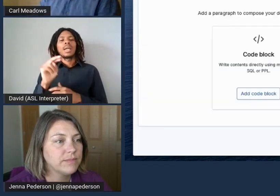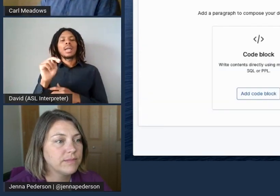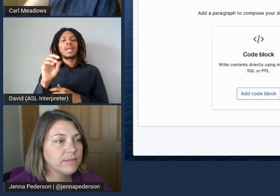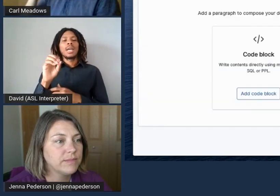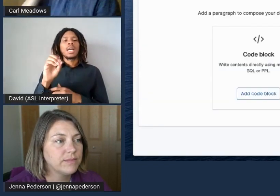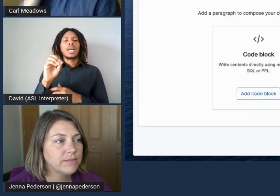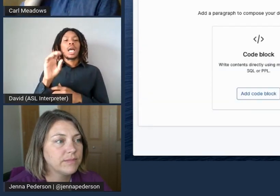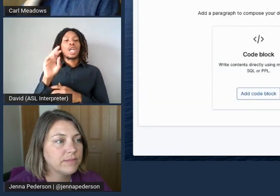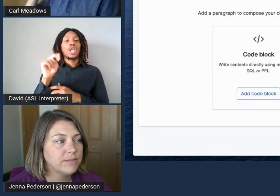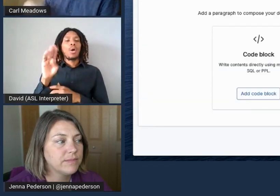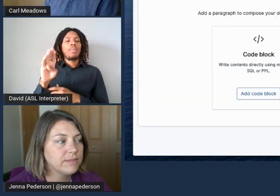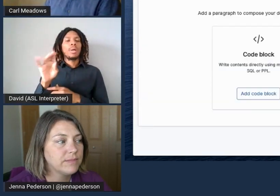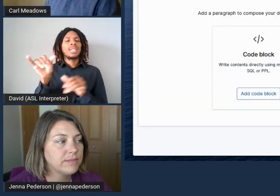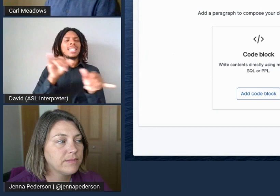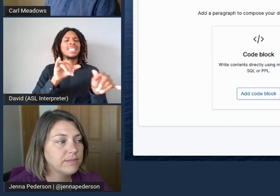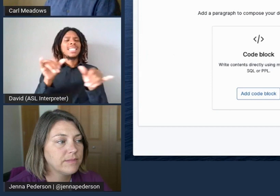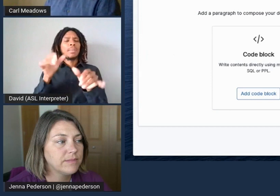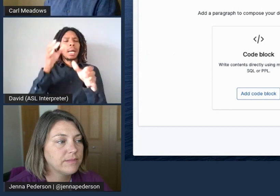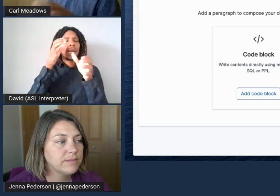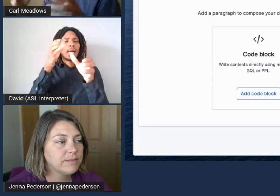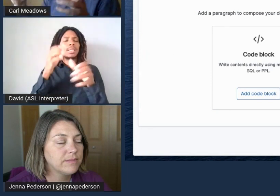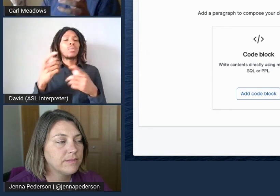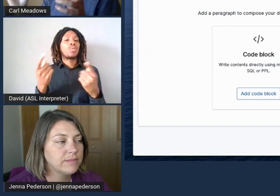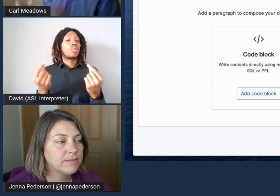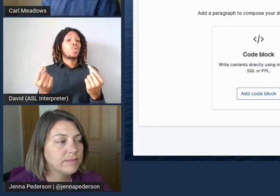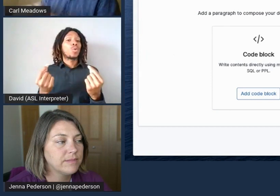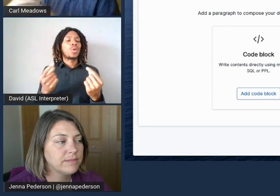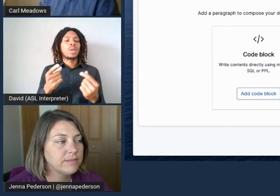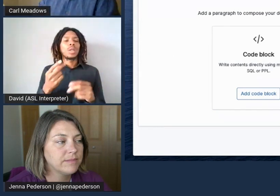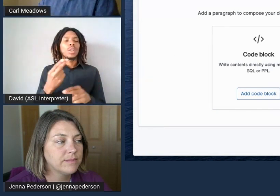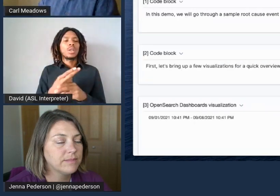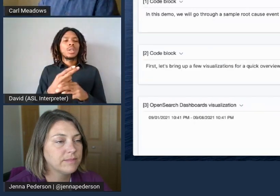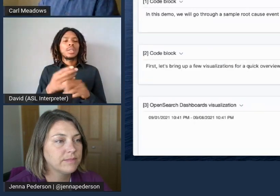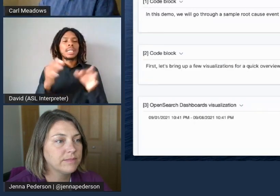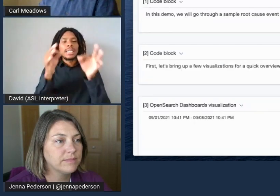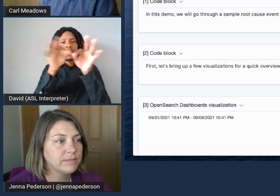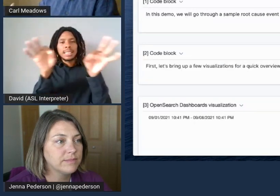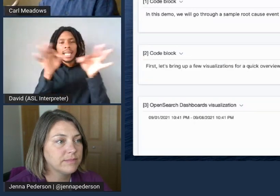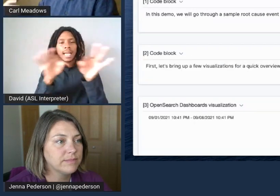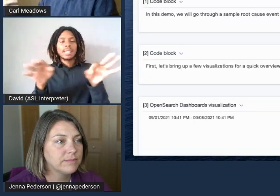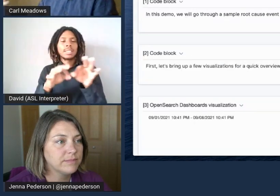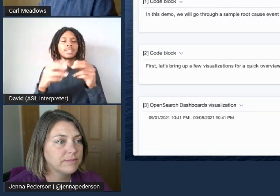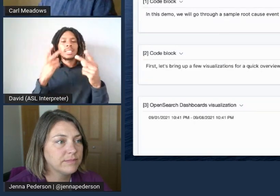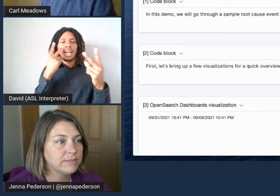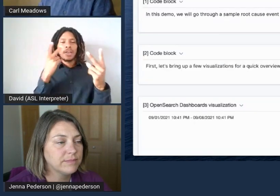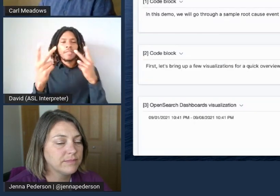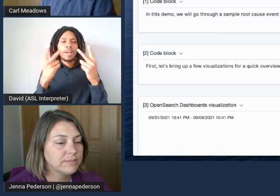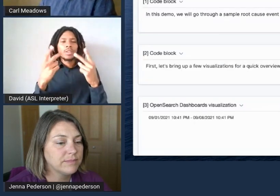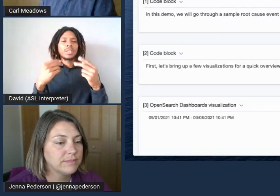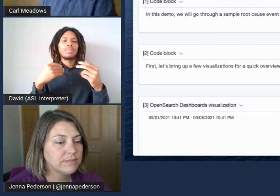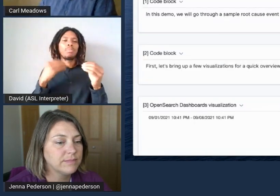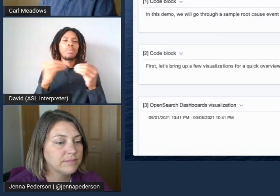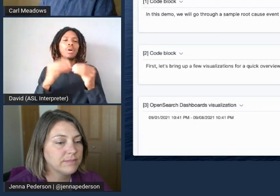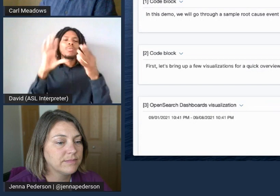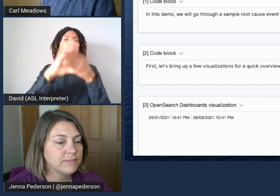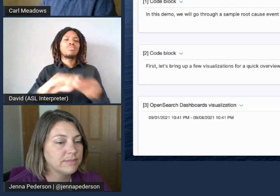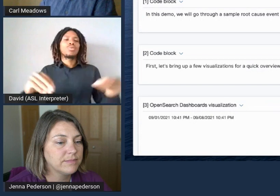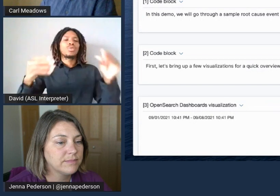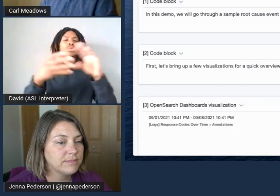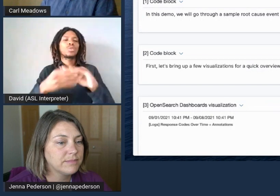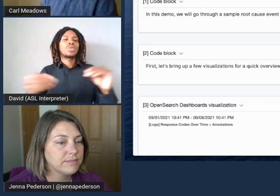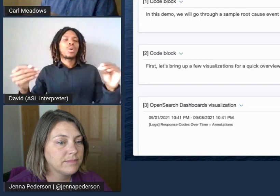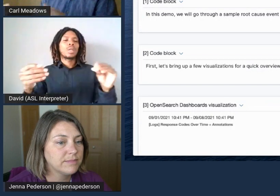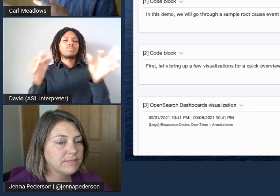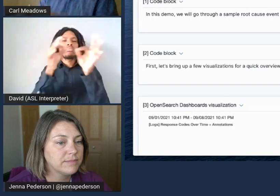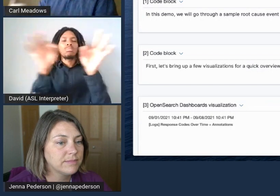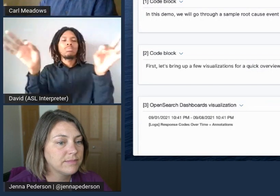but different. With a notebook, what you're doing is you're using text and visualizations to tell more of a story. So the